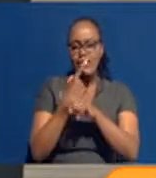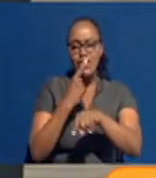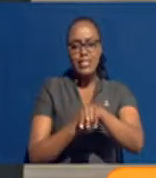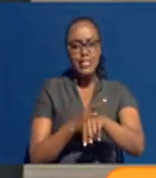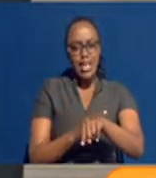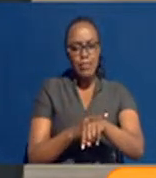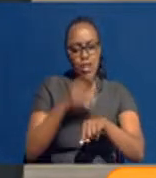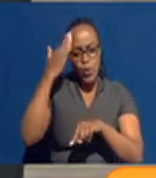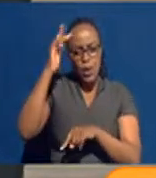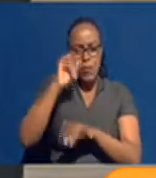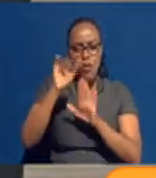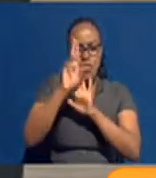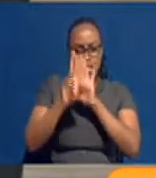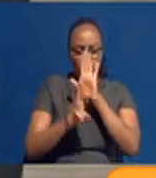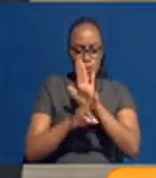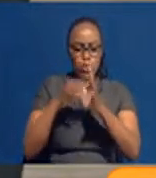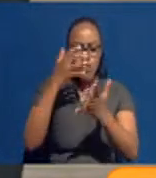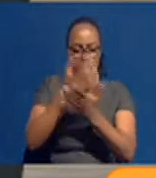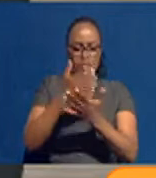We know the rules of